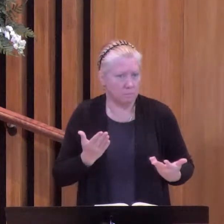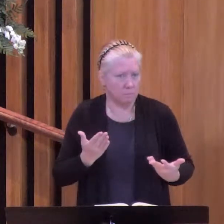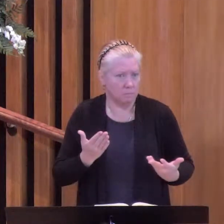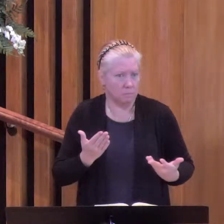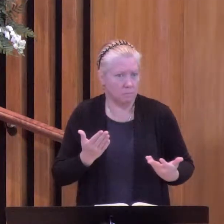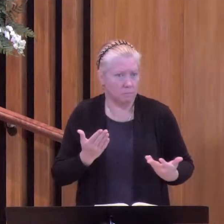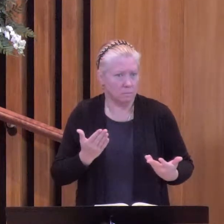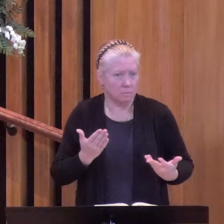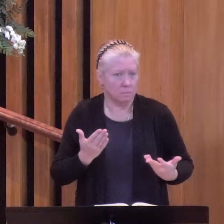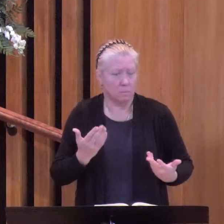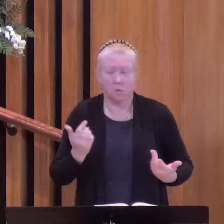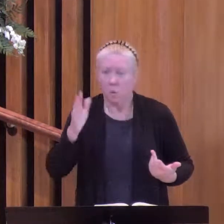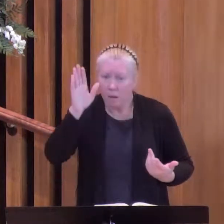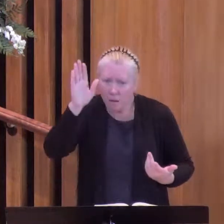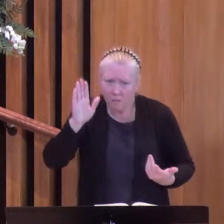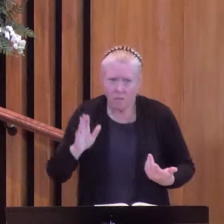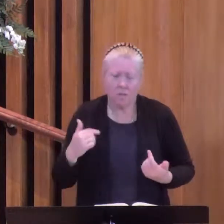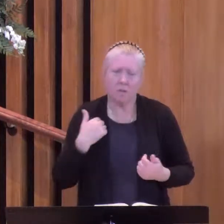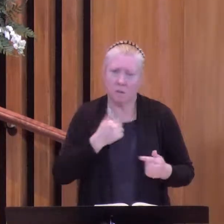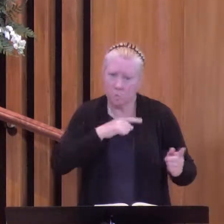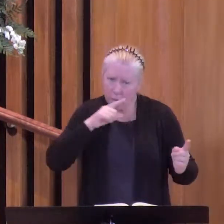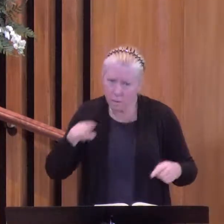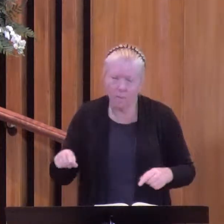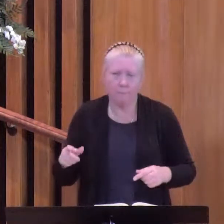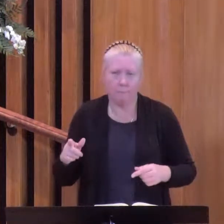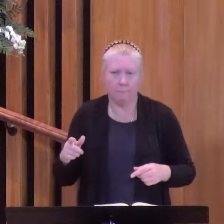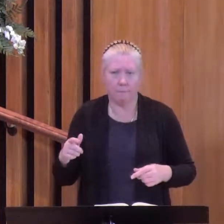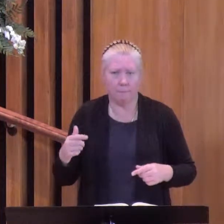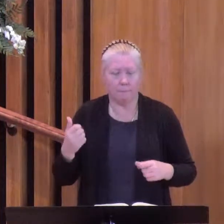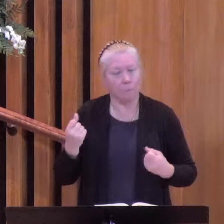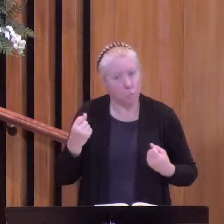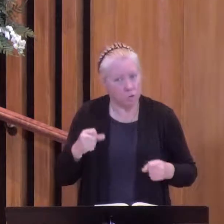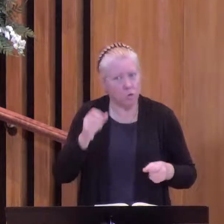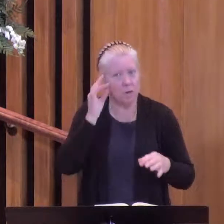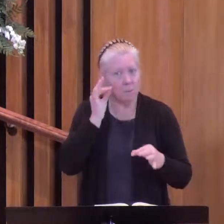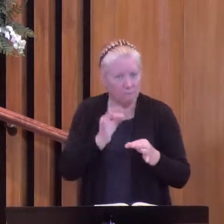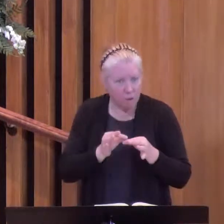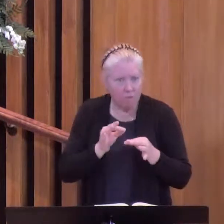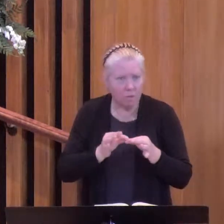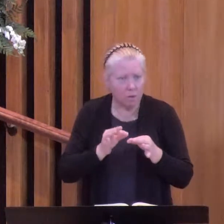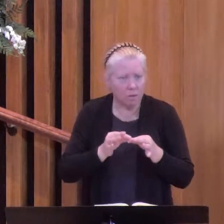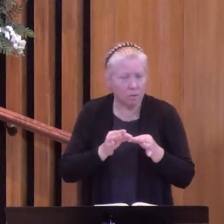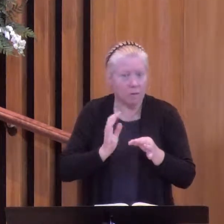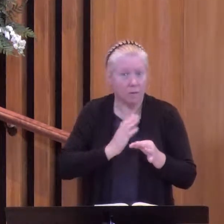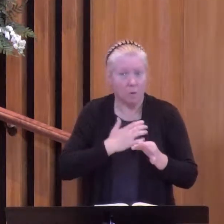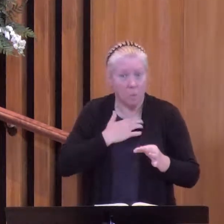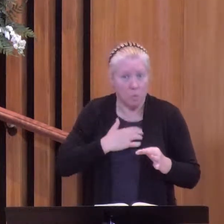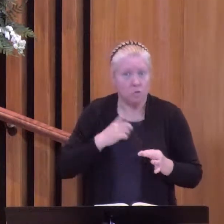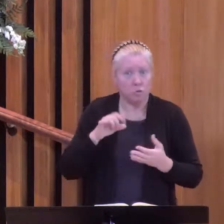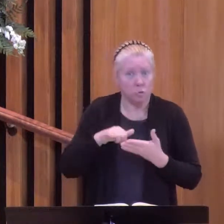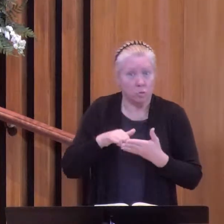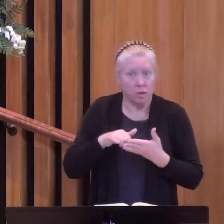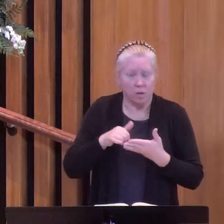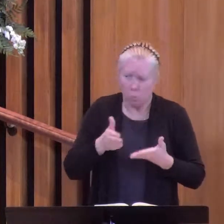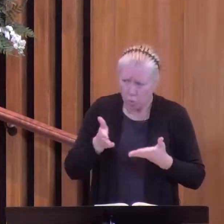our efforts to be faithful and place them at the foot of the cross upon this